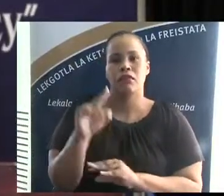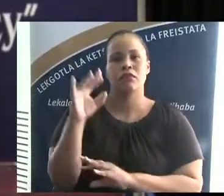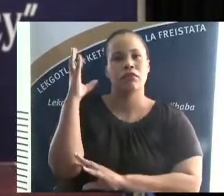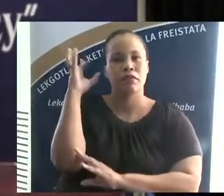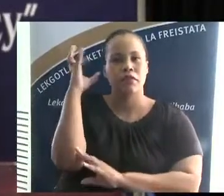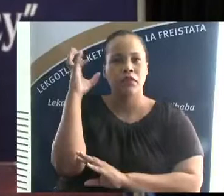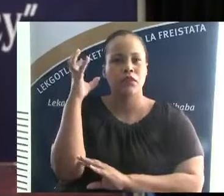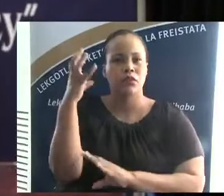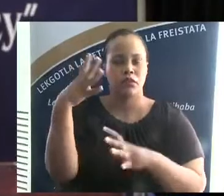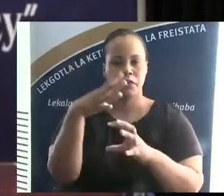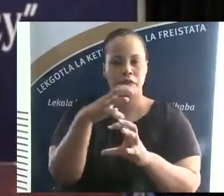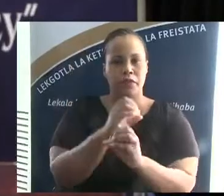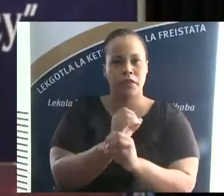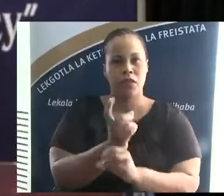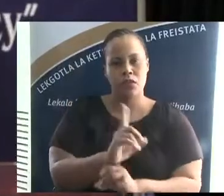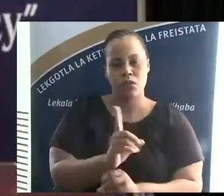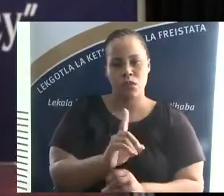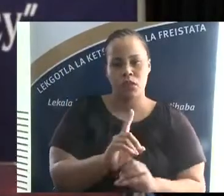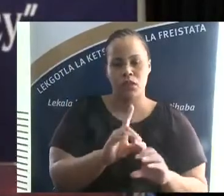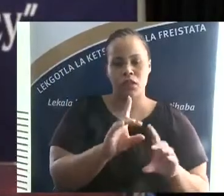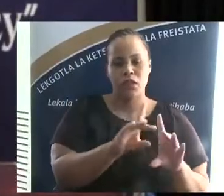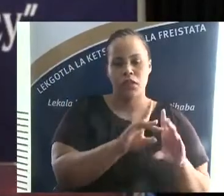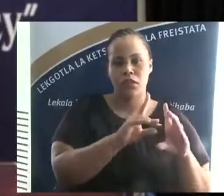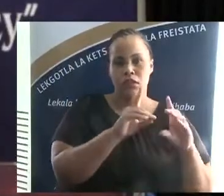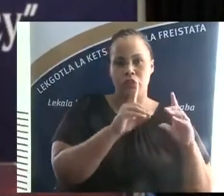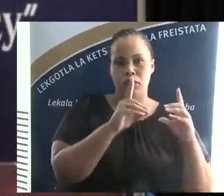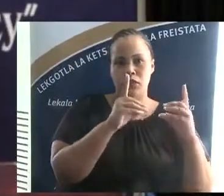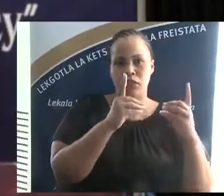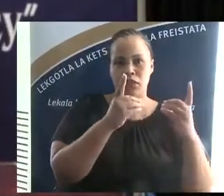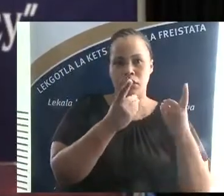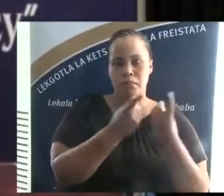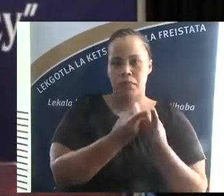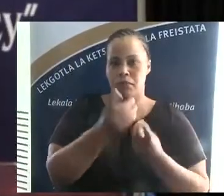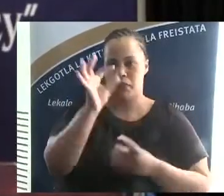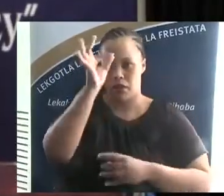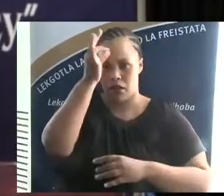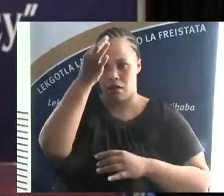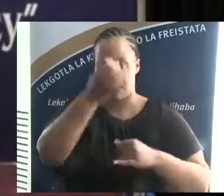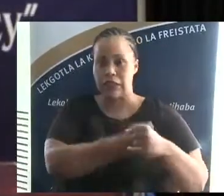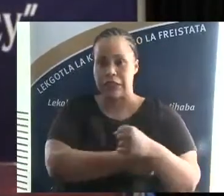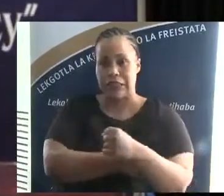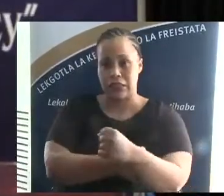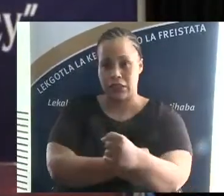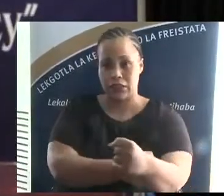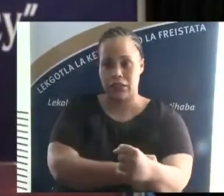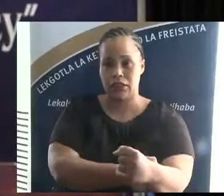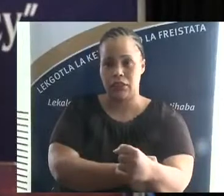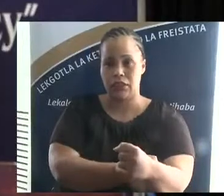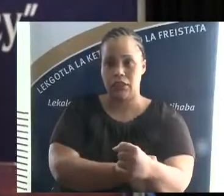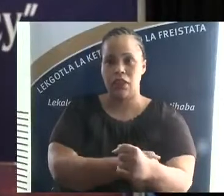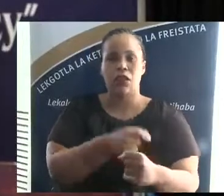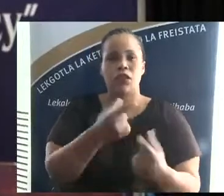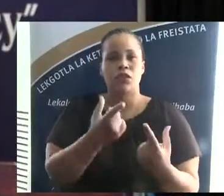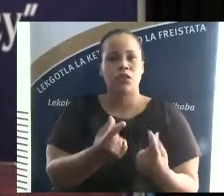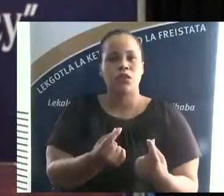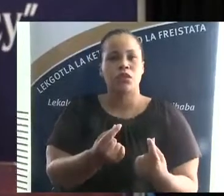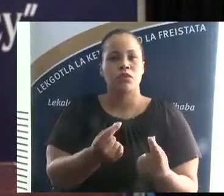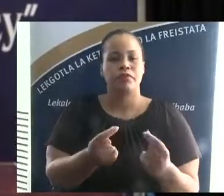will focus on the alignment of departmental and public entity strategies through fraud and ethics risk